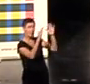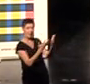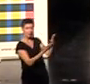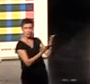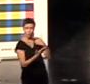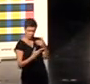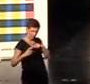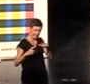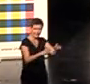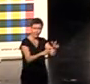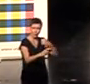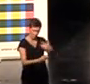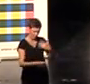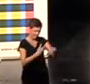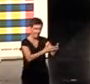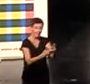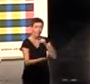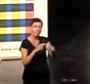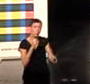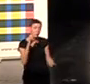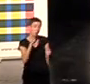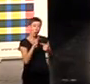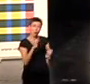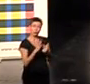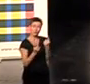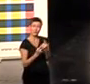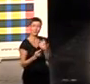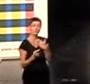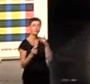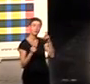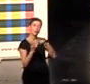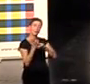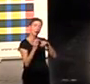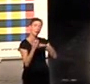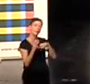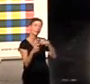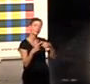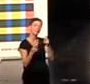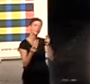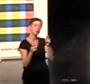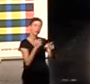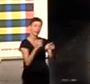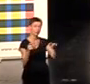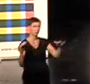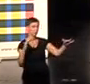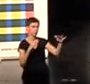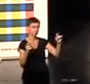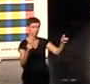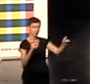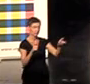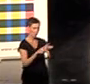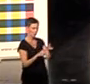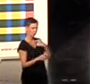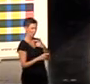economy en de meest argent is of course climate change their ofzo reviews in afrika logical